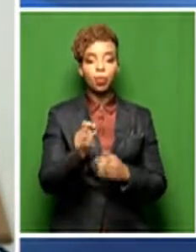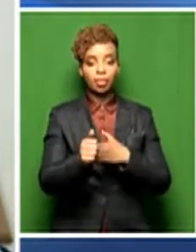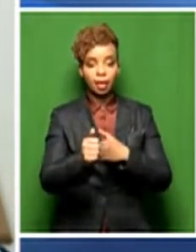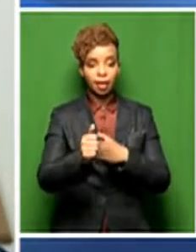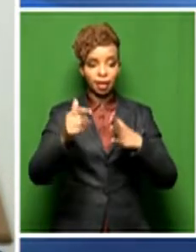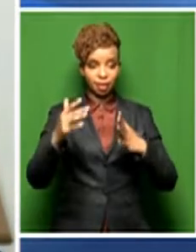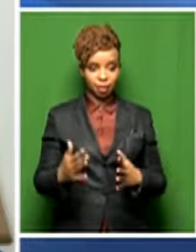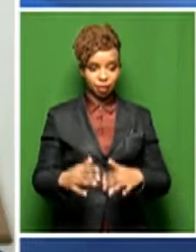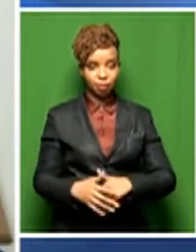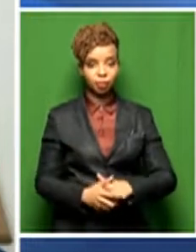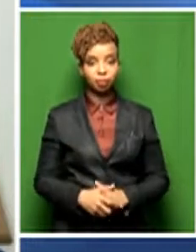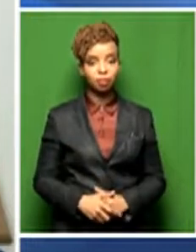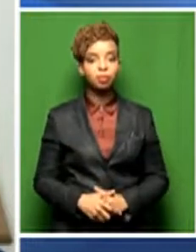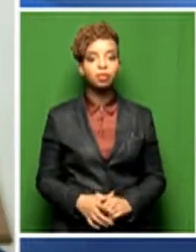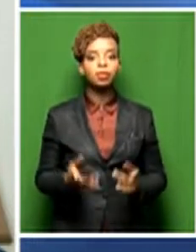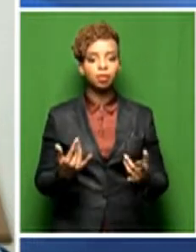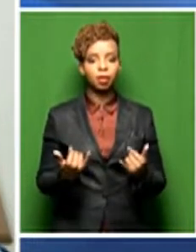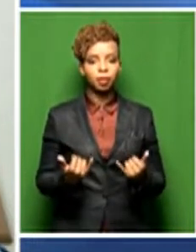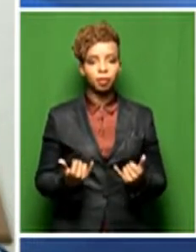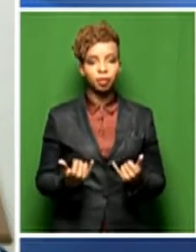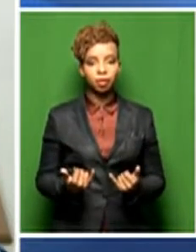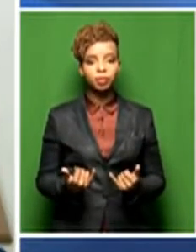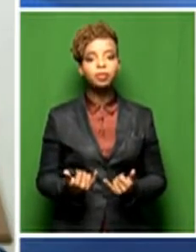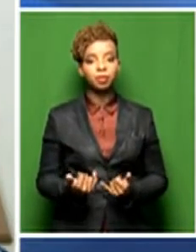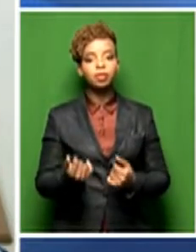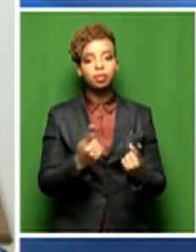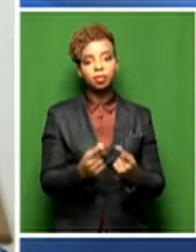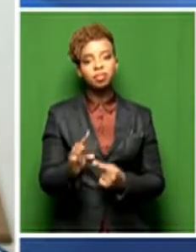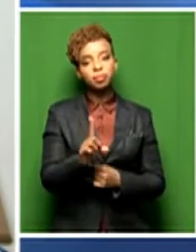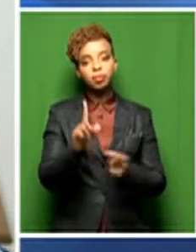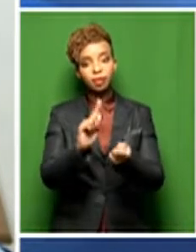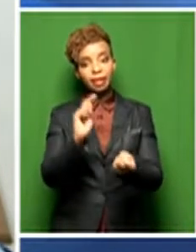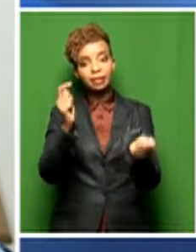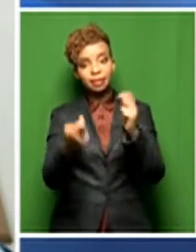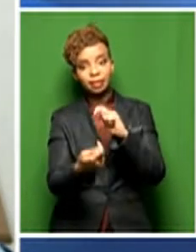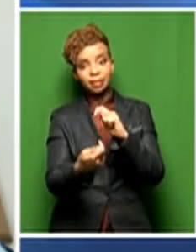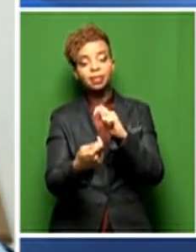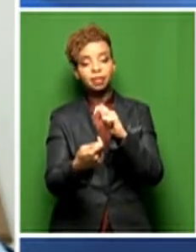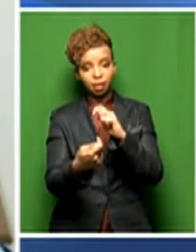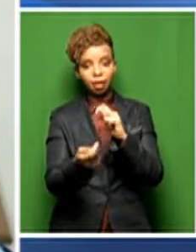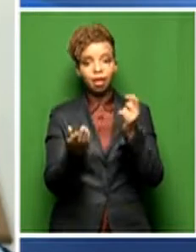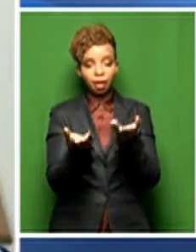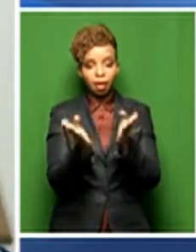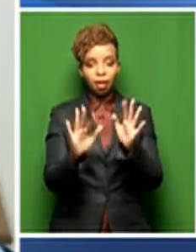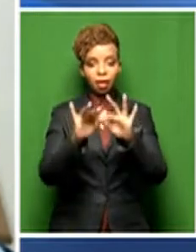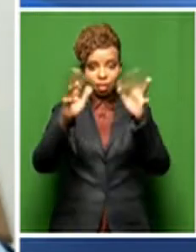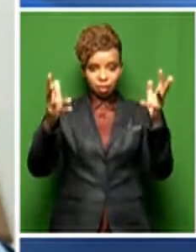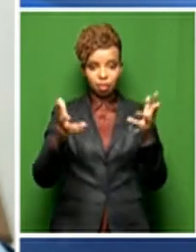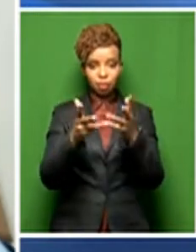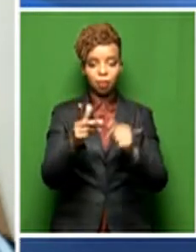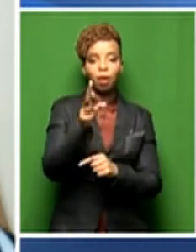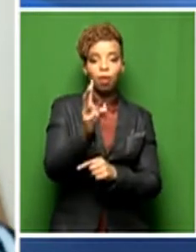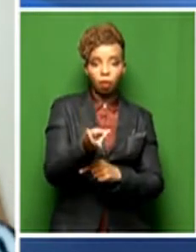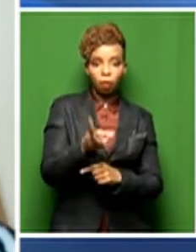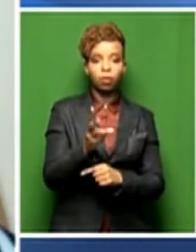this challenging and changing and unpredictable world. And also, it will be the way out of mediocrity and the highway to